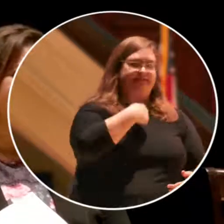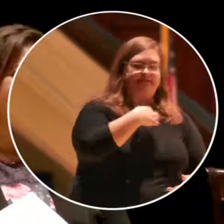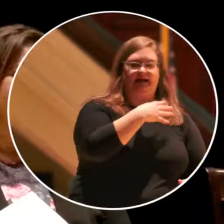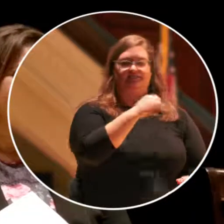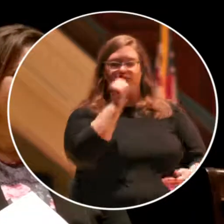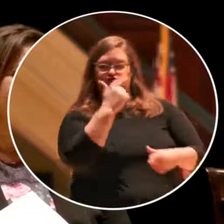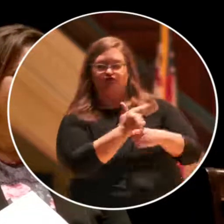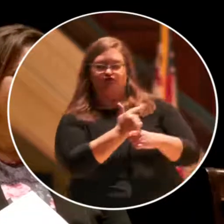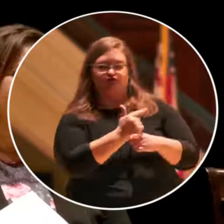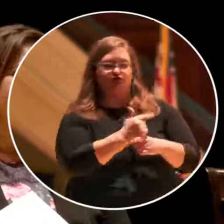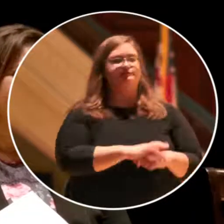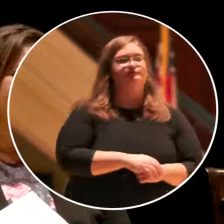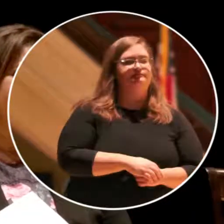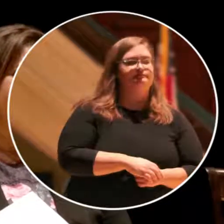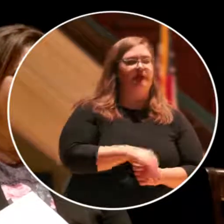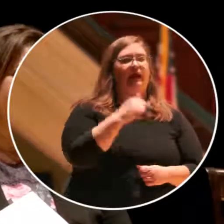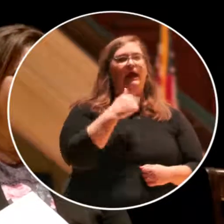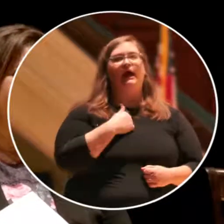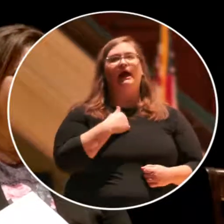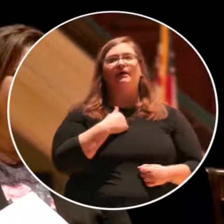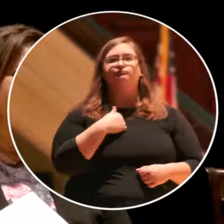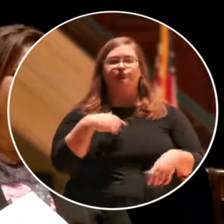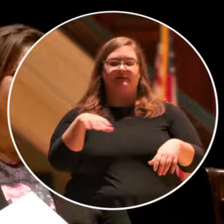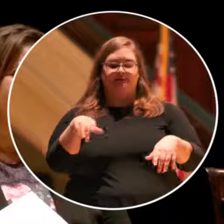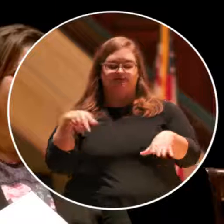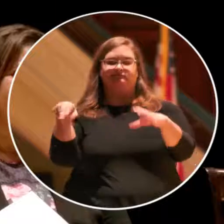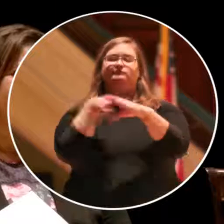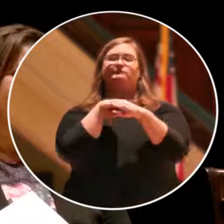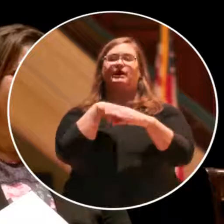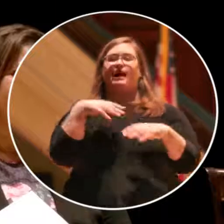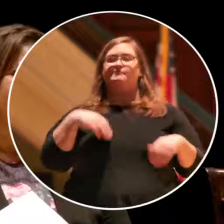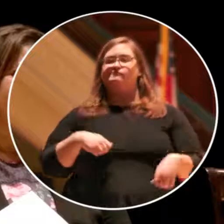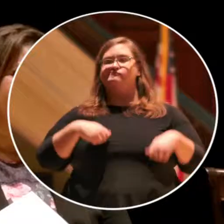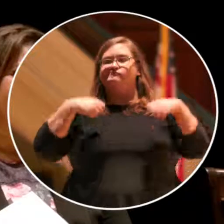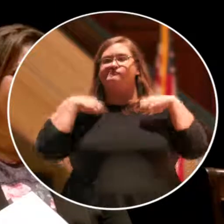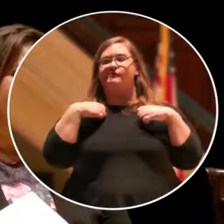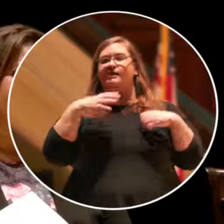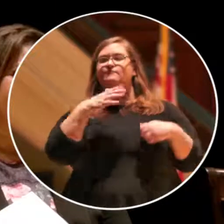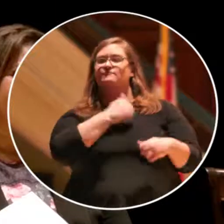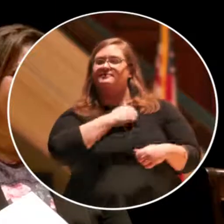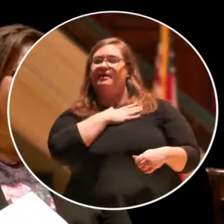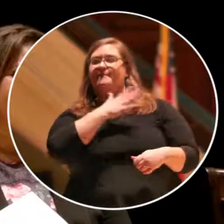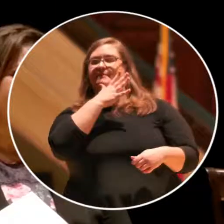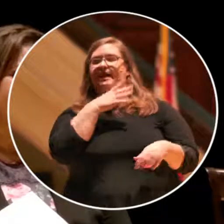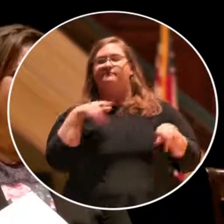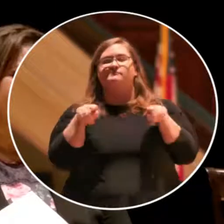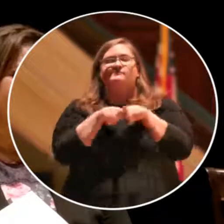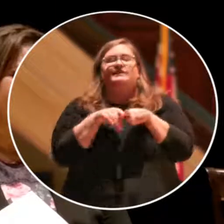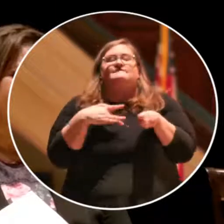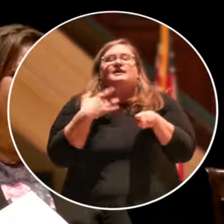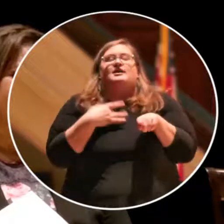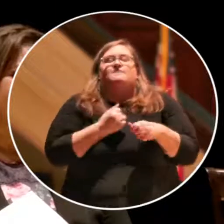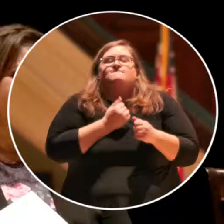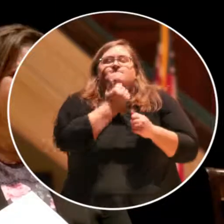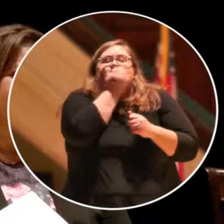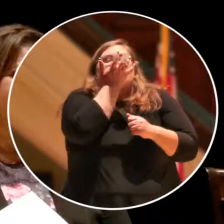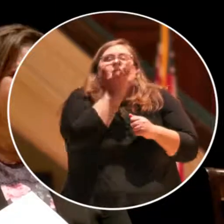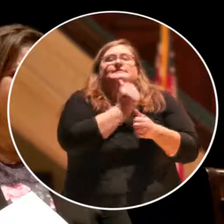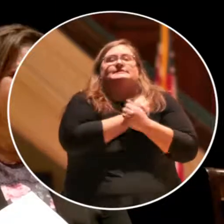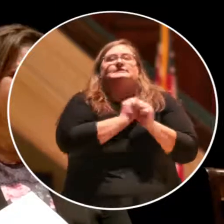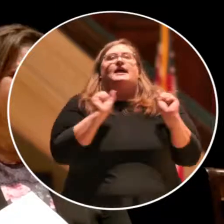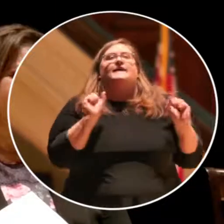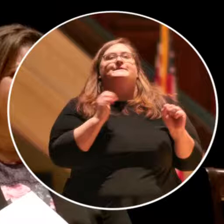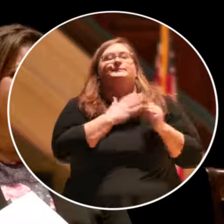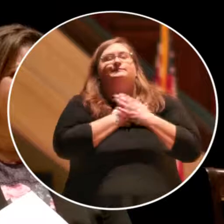was scared and immediately feeling soothed by her warmth and scent as I climbed in with her. At this point, I was almost 5,